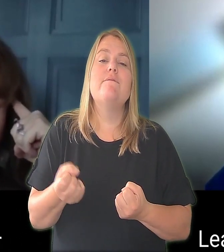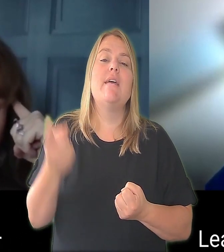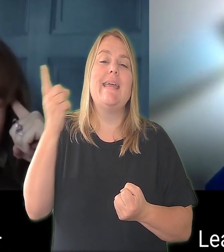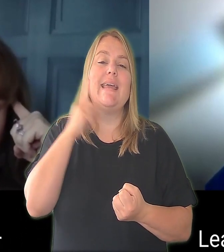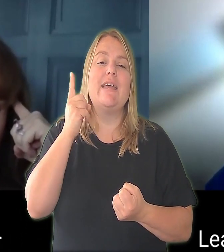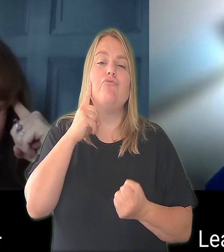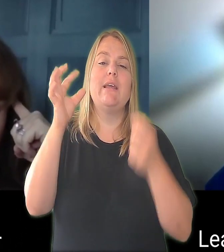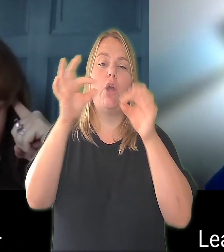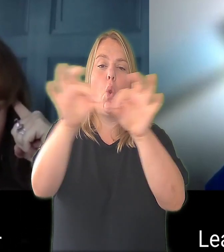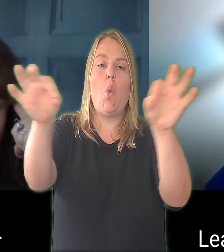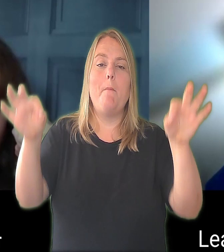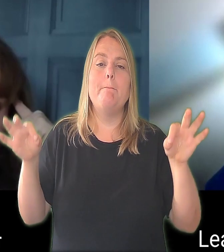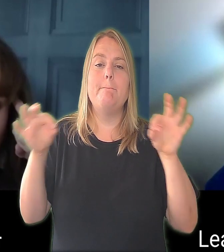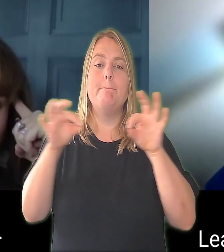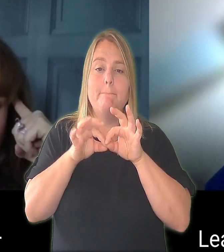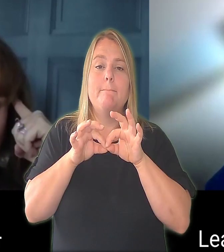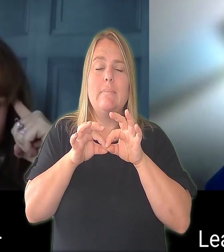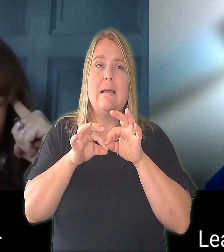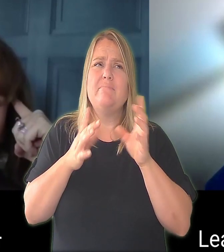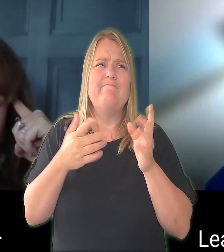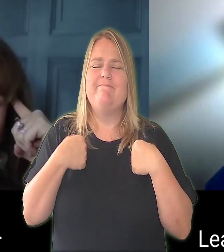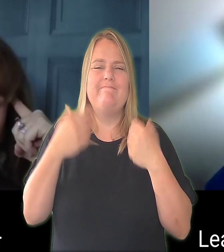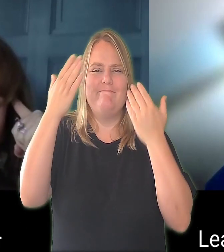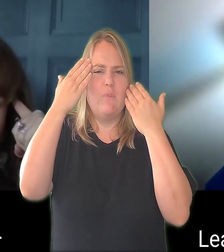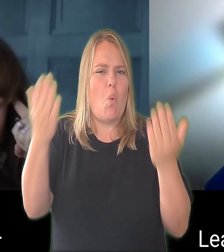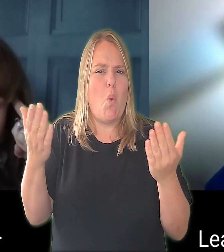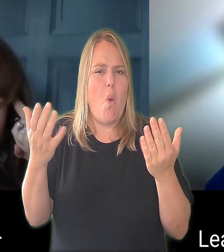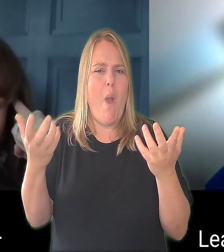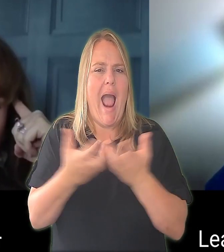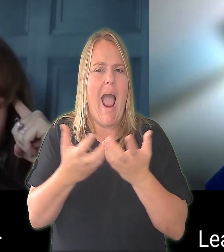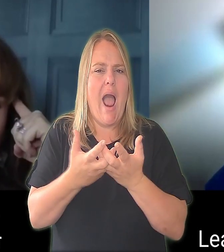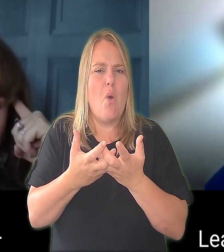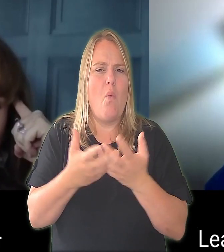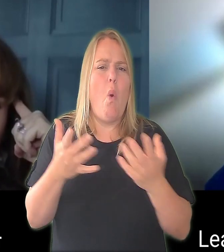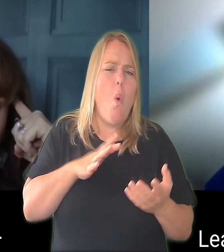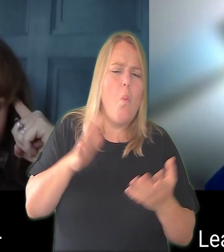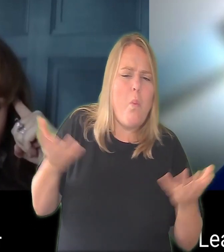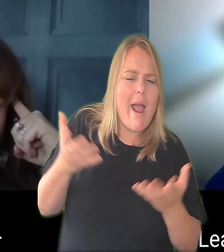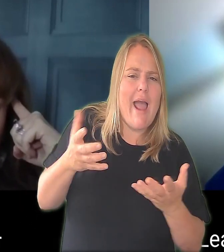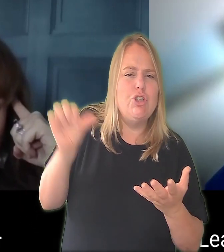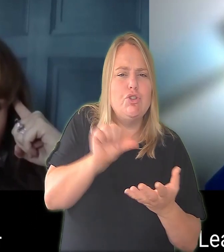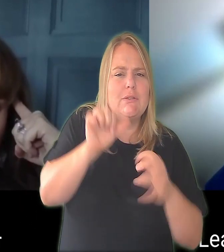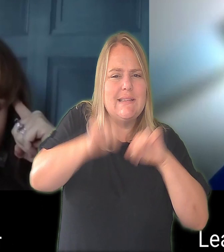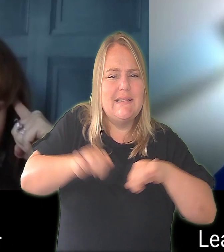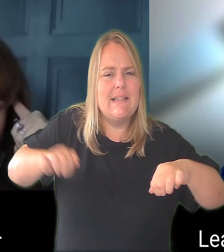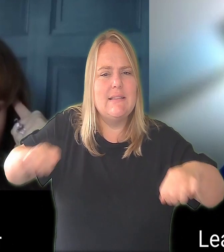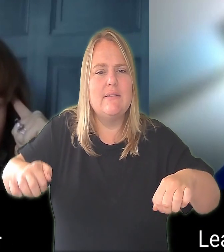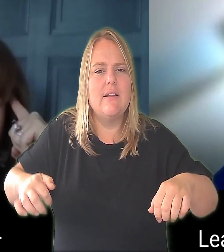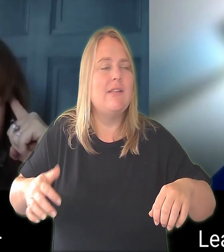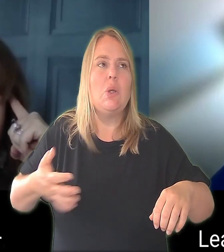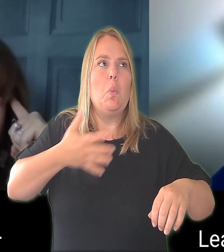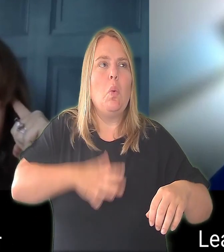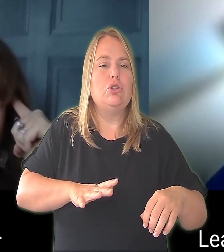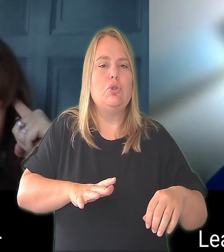I don't really know how it works. I know that it works better in some part of the church than others, so I don't want to move the chairs away from the